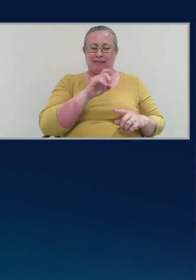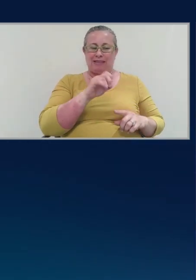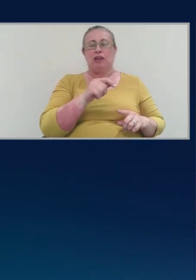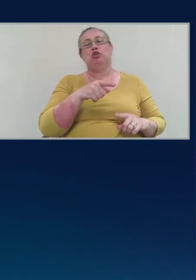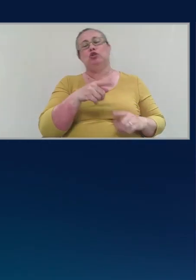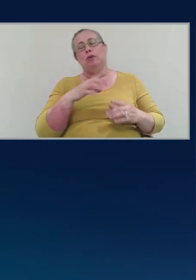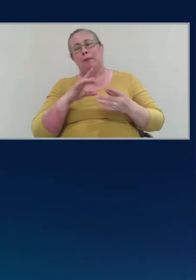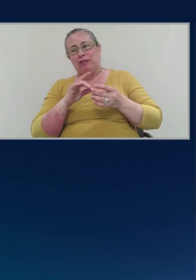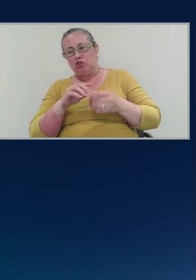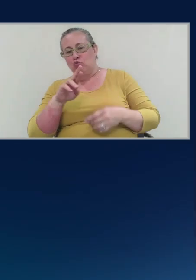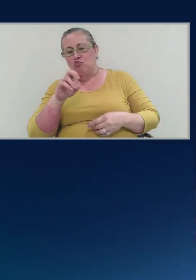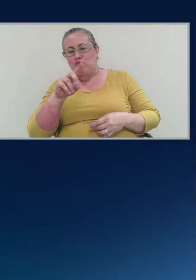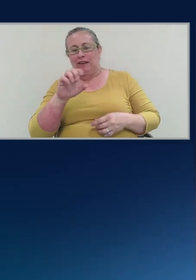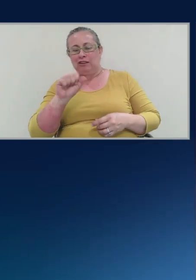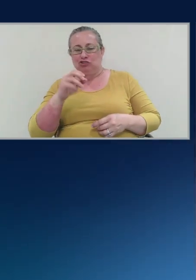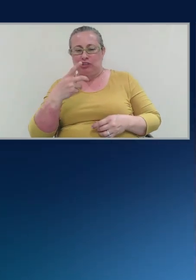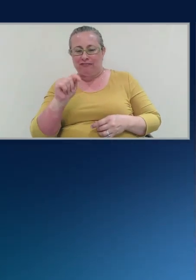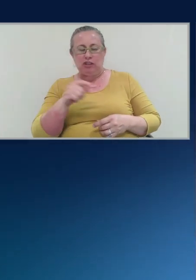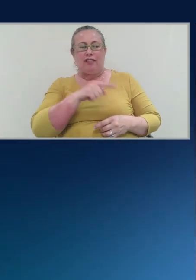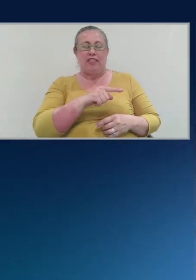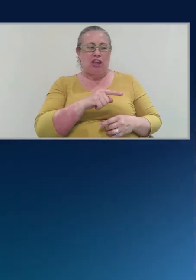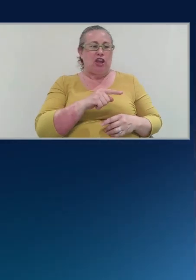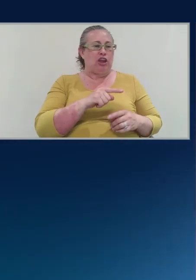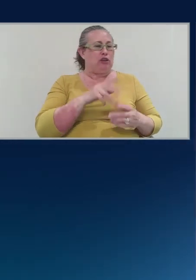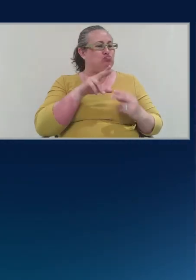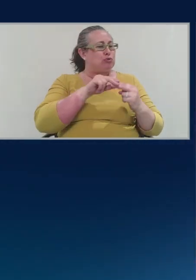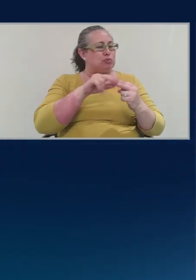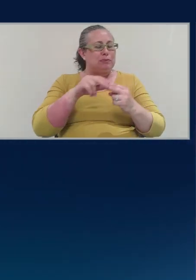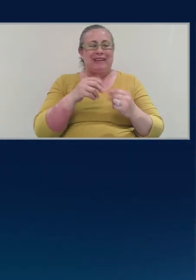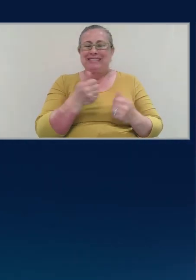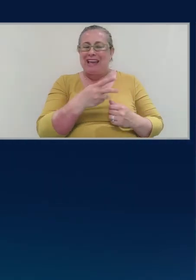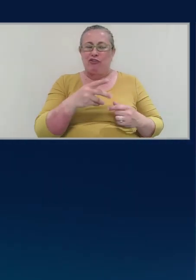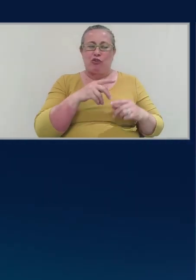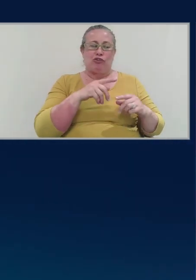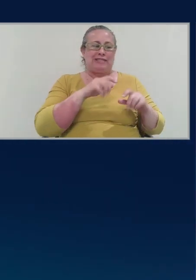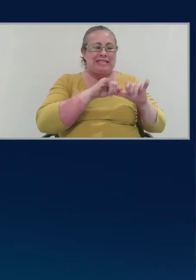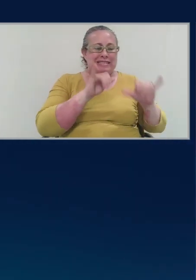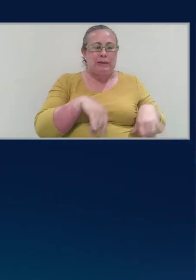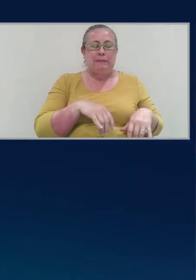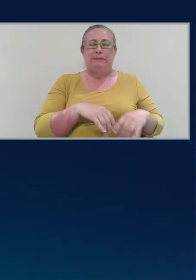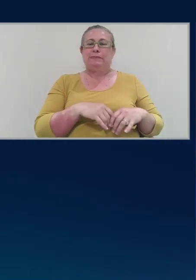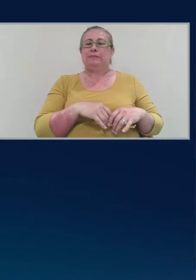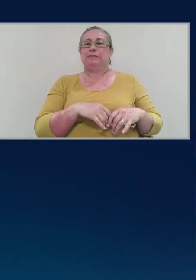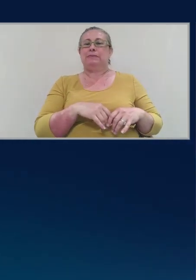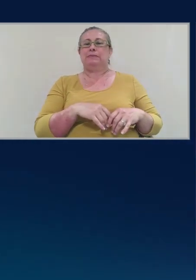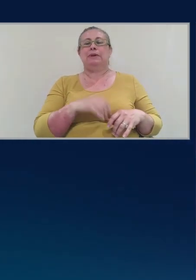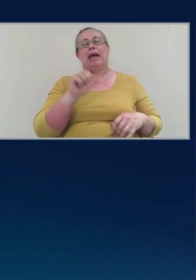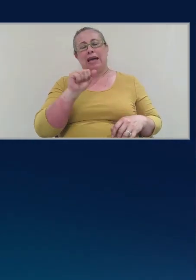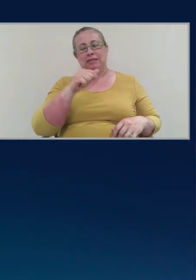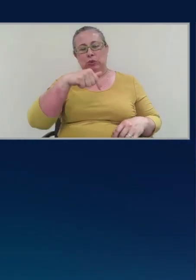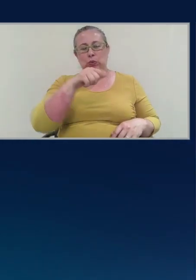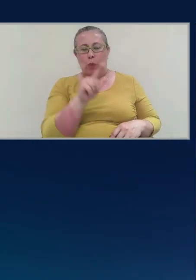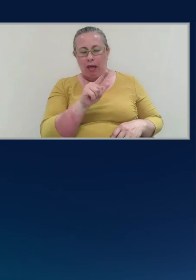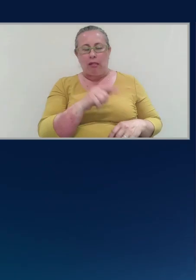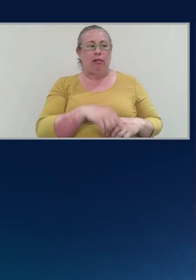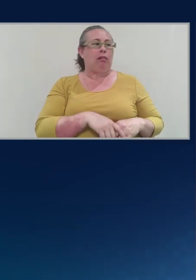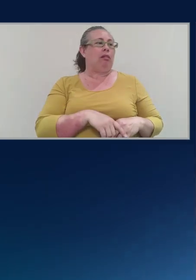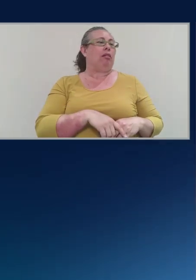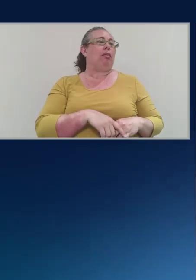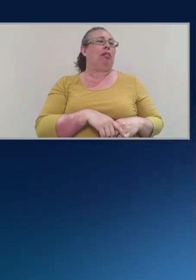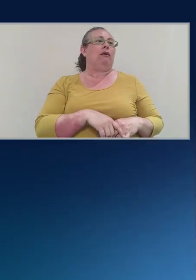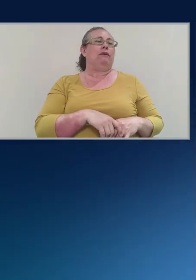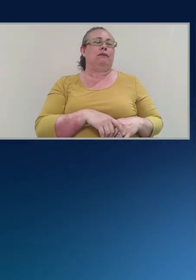all kinds of different systems that they're querying. Uh-huh. There's different, oftentimes we see SQL, right? Like Squeal. that's kind of